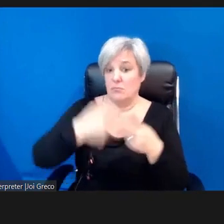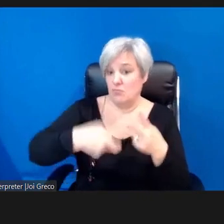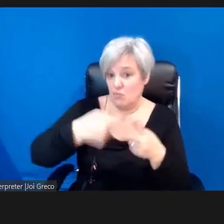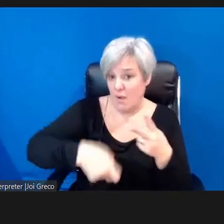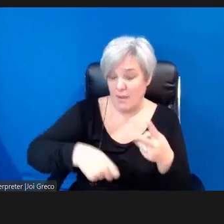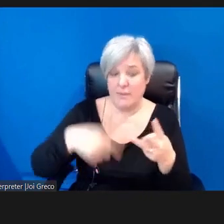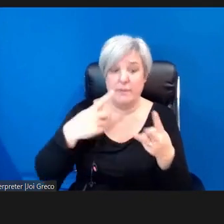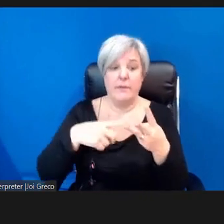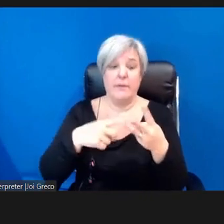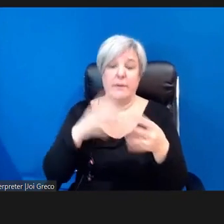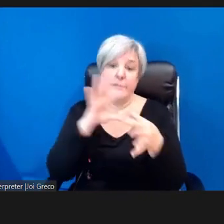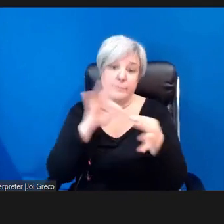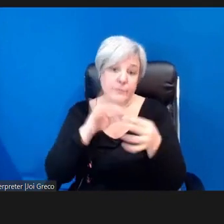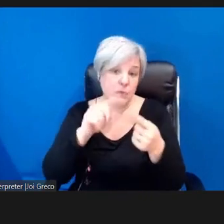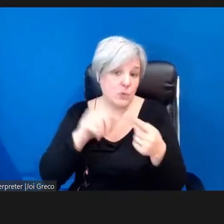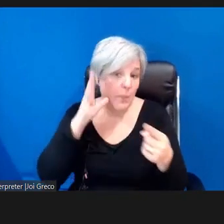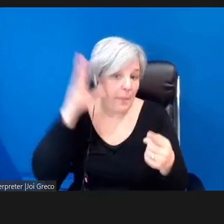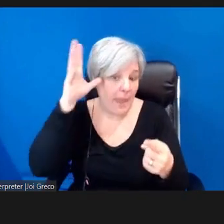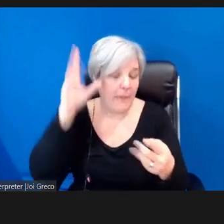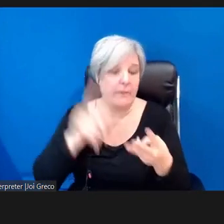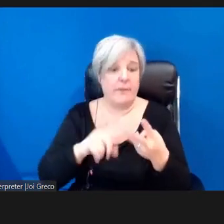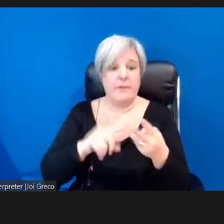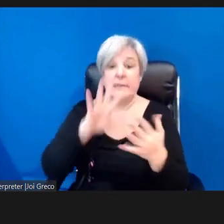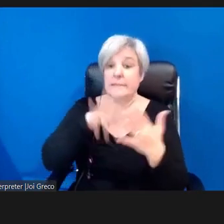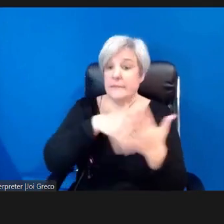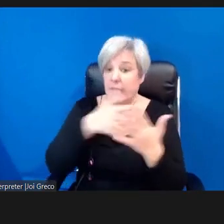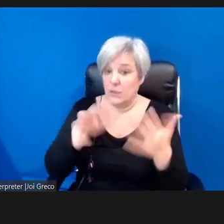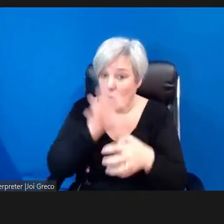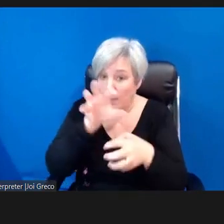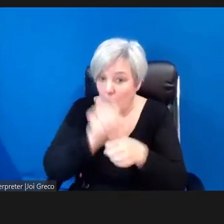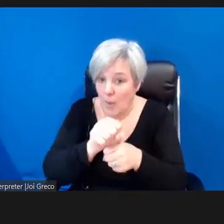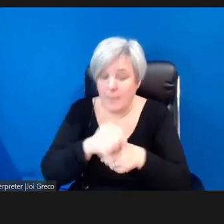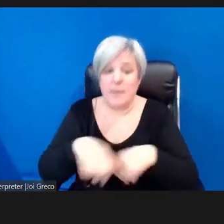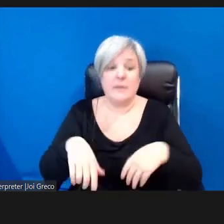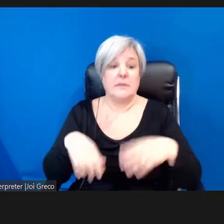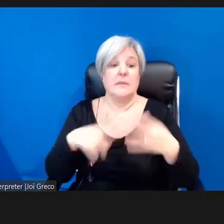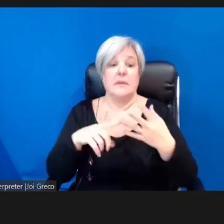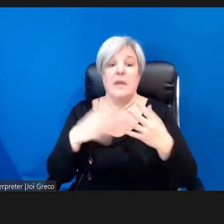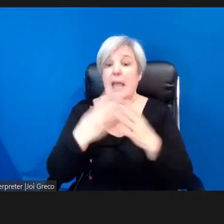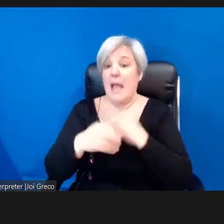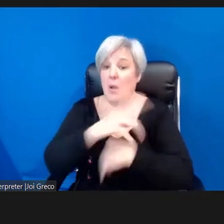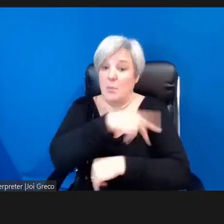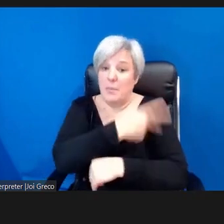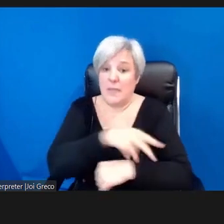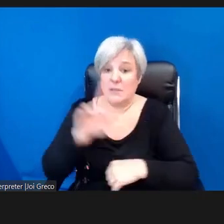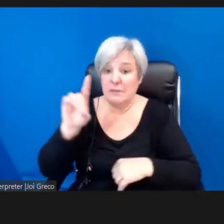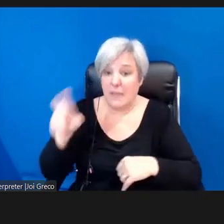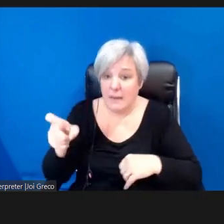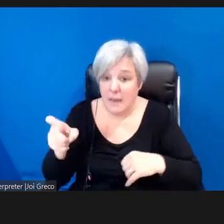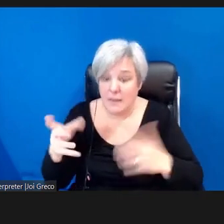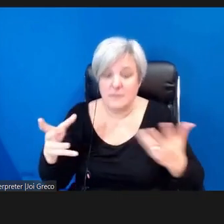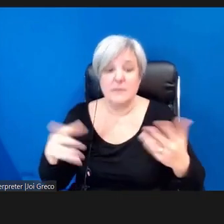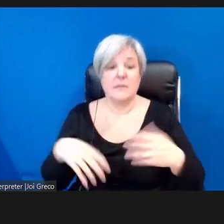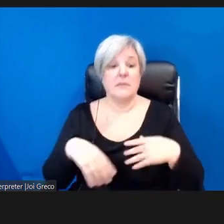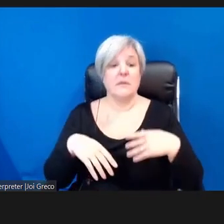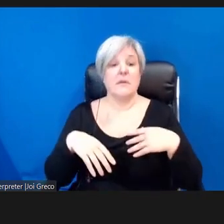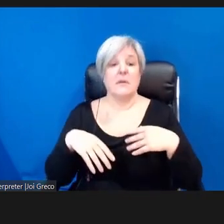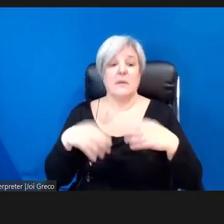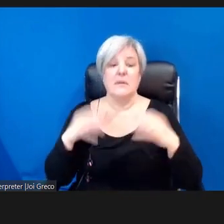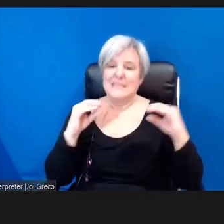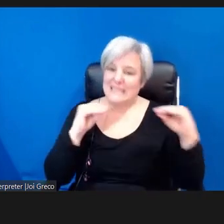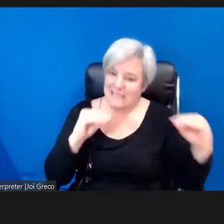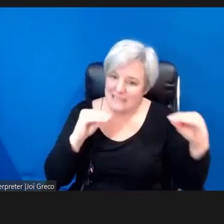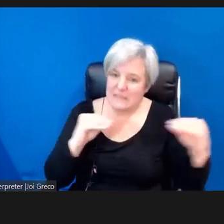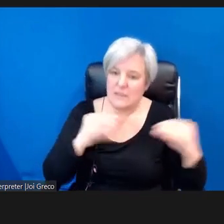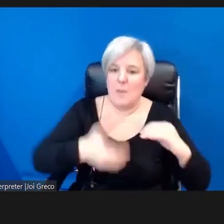to parents, scheduling of outpatient appointments that support outpatient diagnostic follow-up, educating